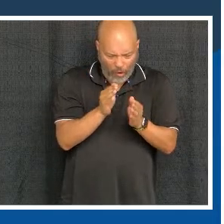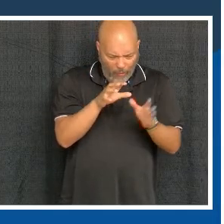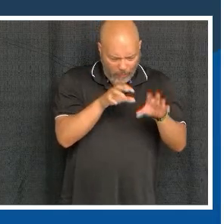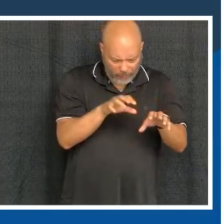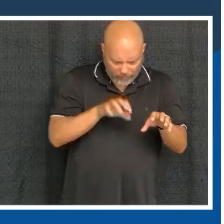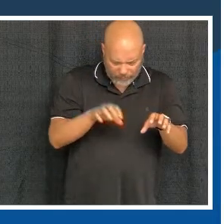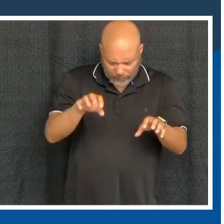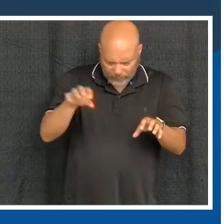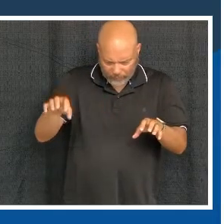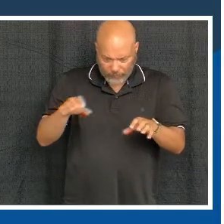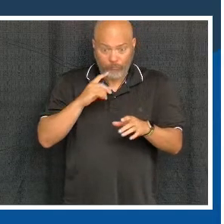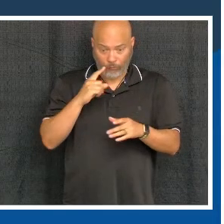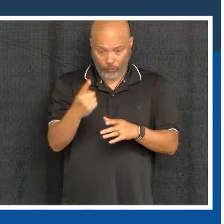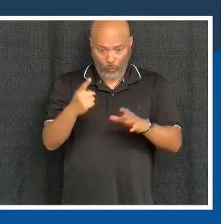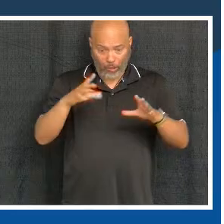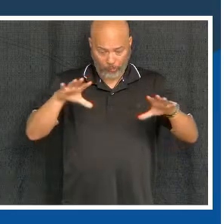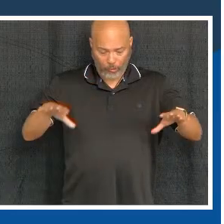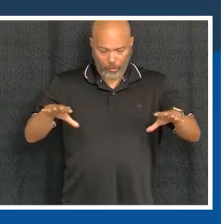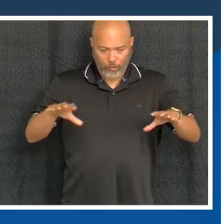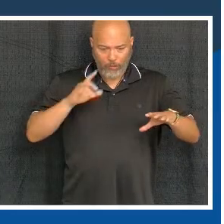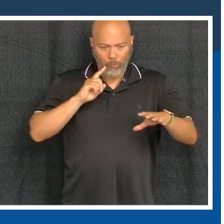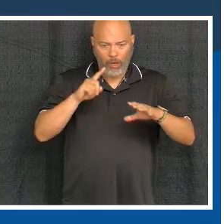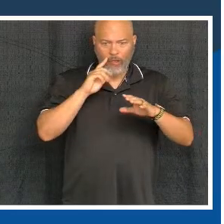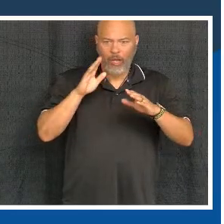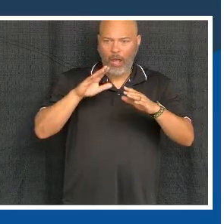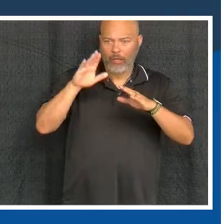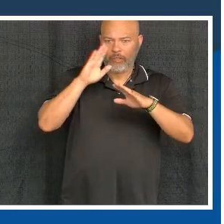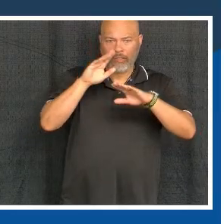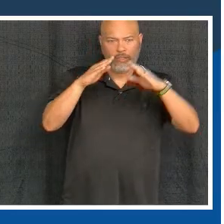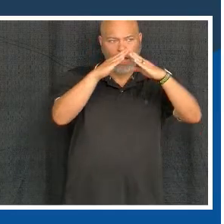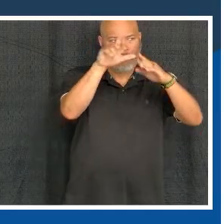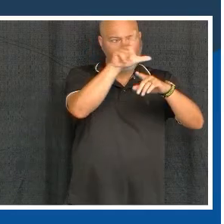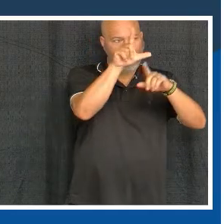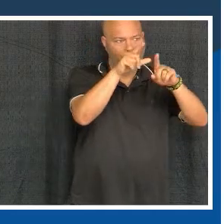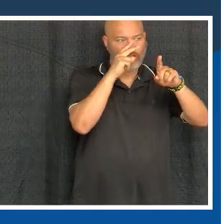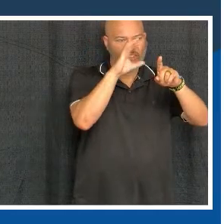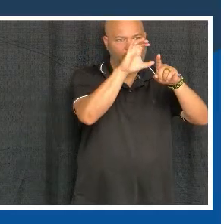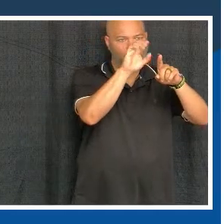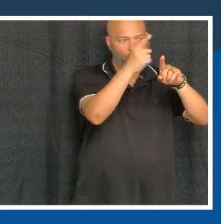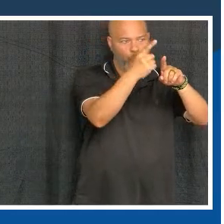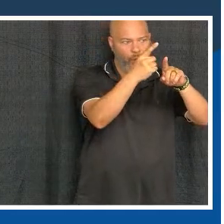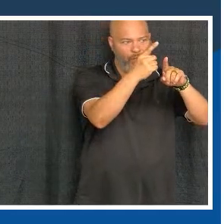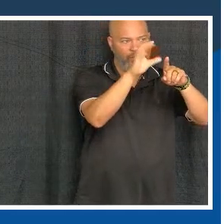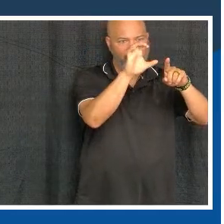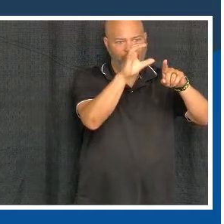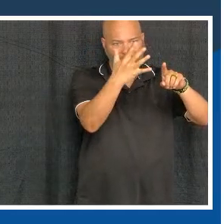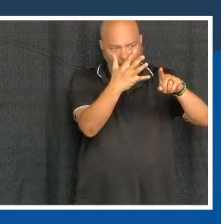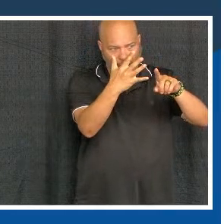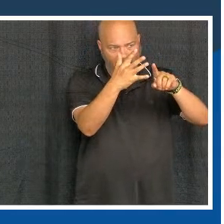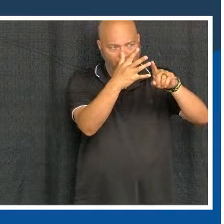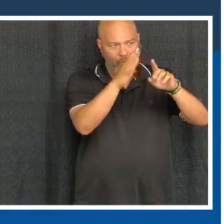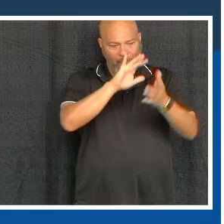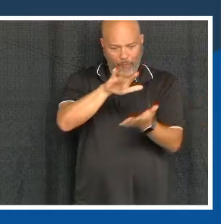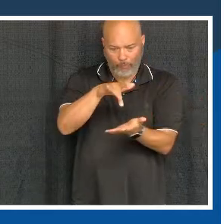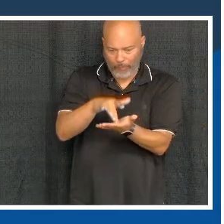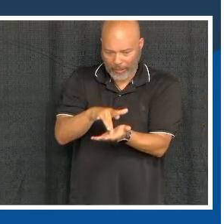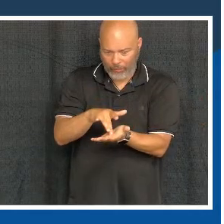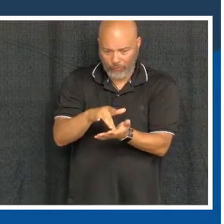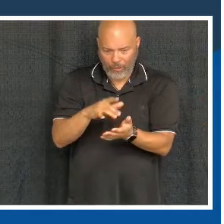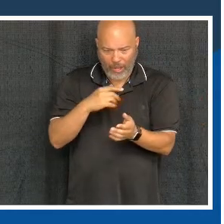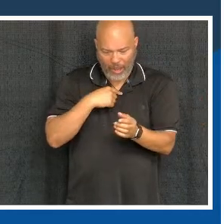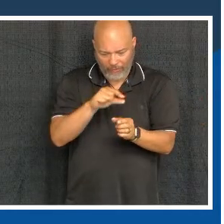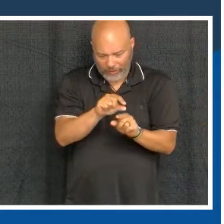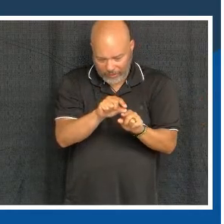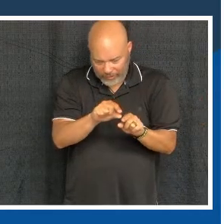parcel. This is all one parcel, but it's up in the top left. You'll see it. There's C1 to C5, and in the middle there you have a little